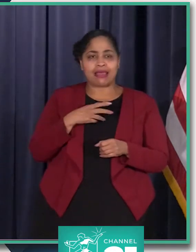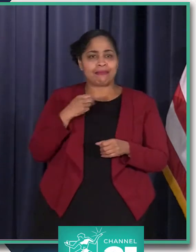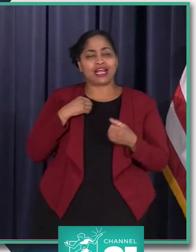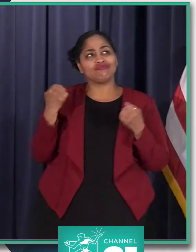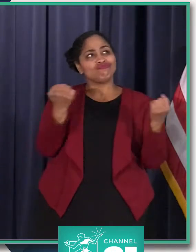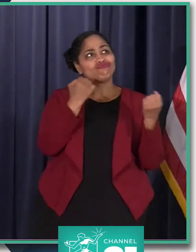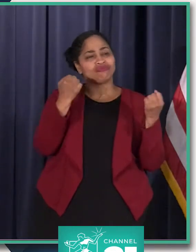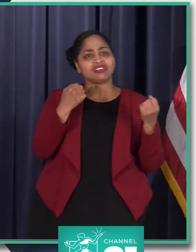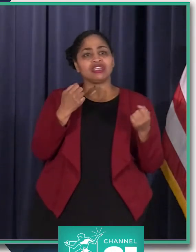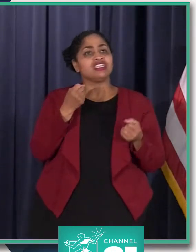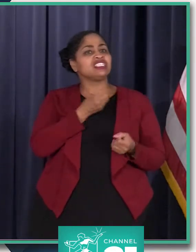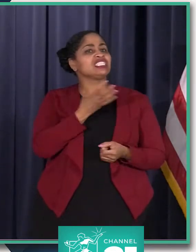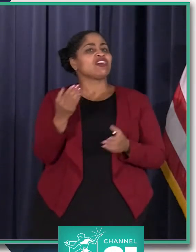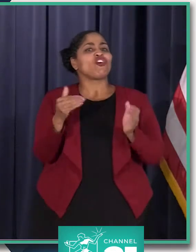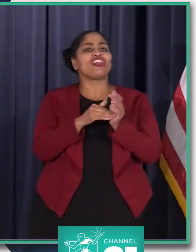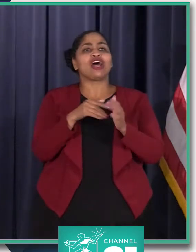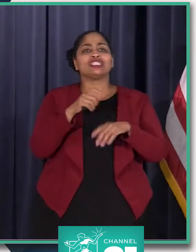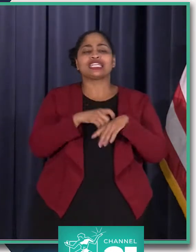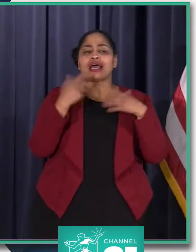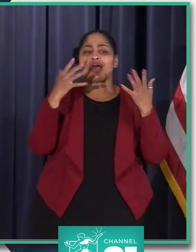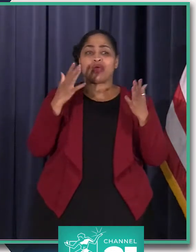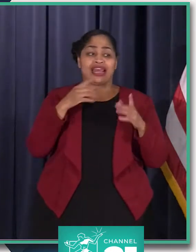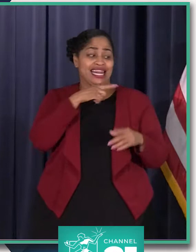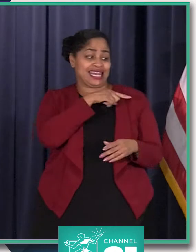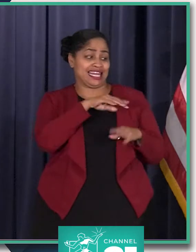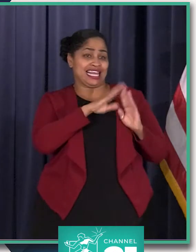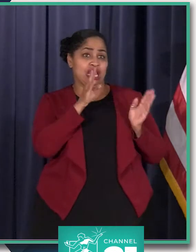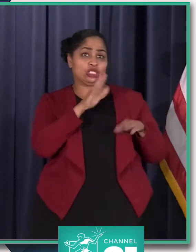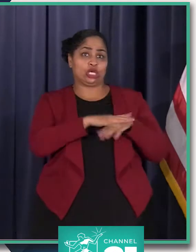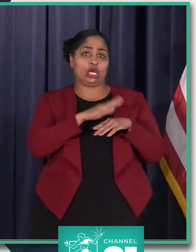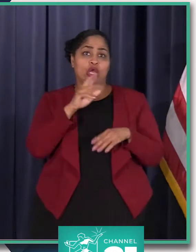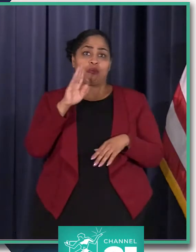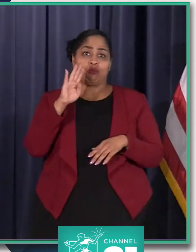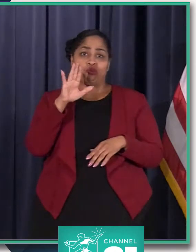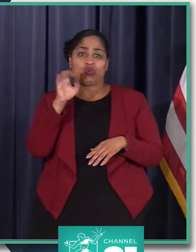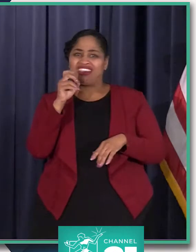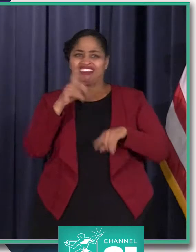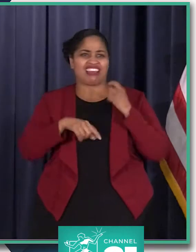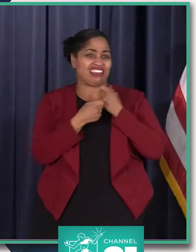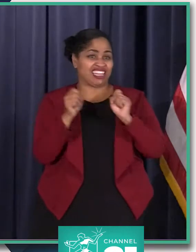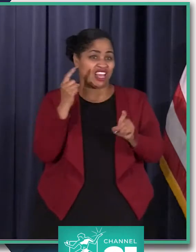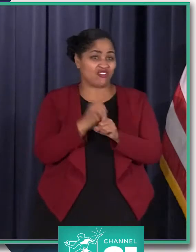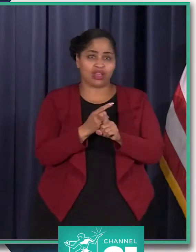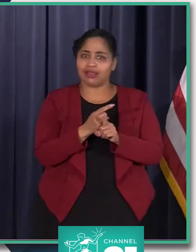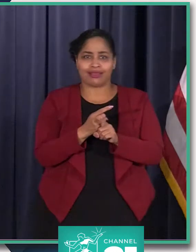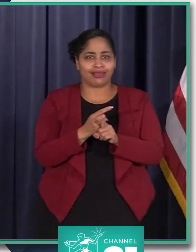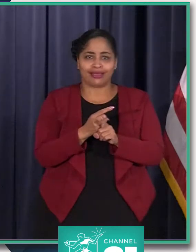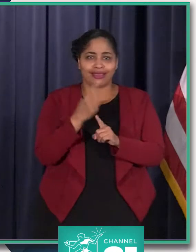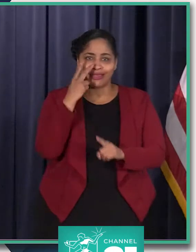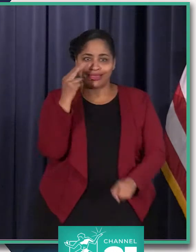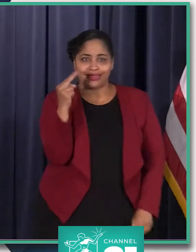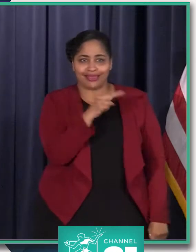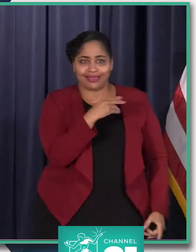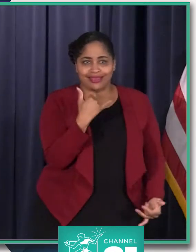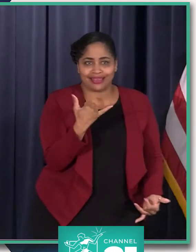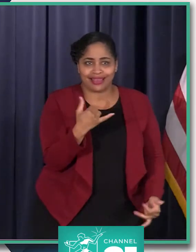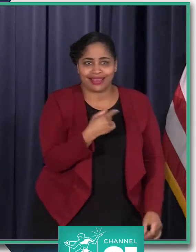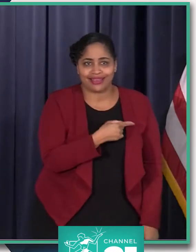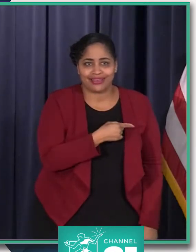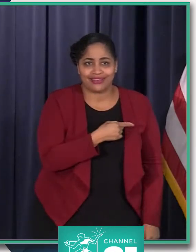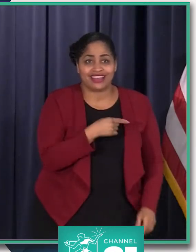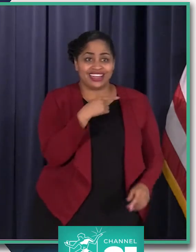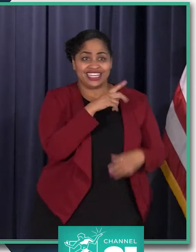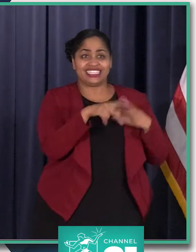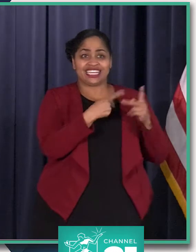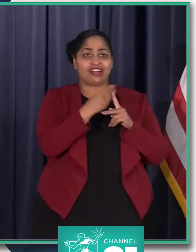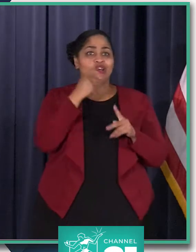what we've done several thousand times already. This house on Brace can't be saved, right? Here's how it looks today. These are the kinds